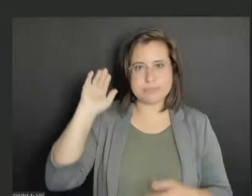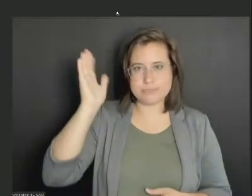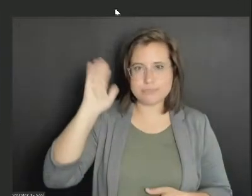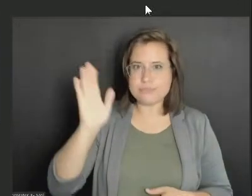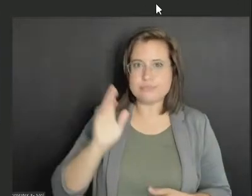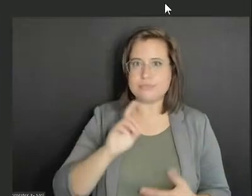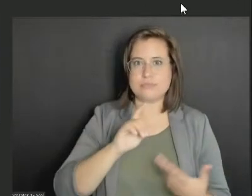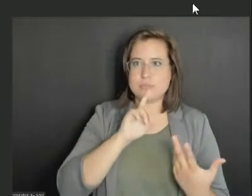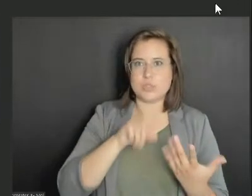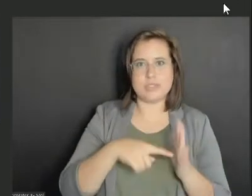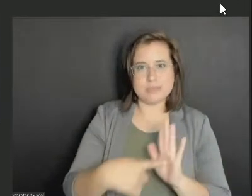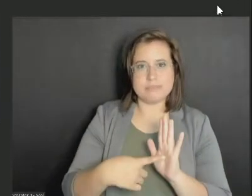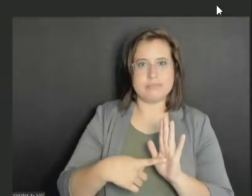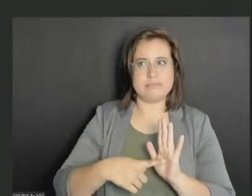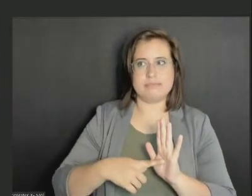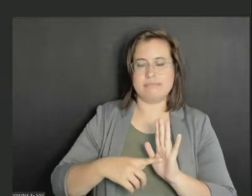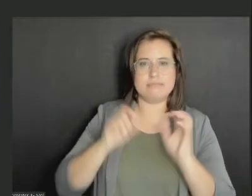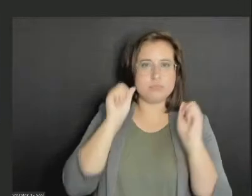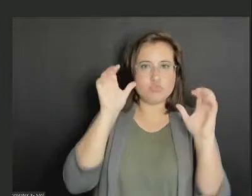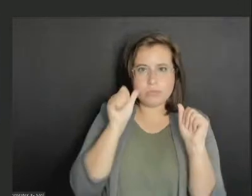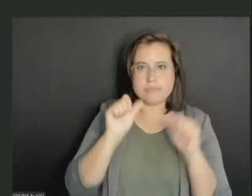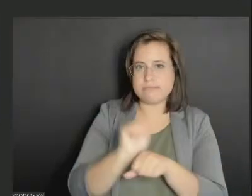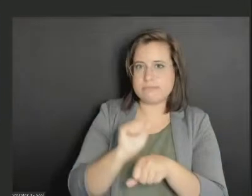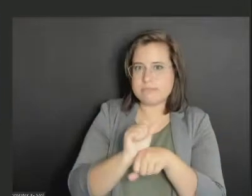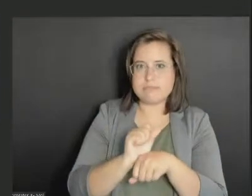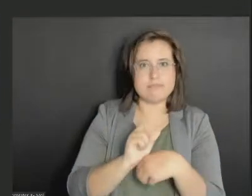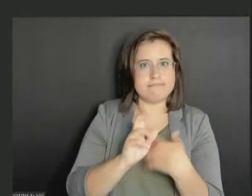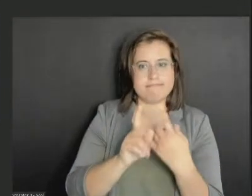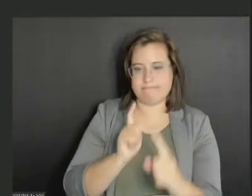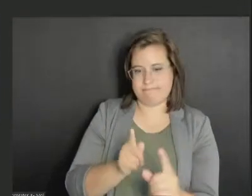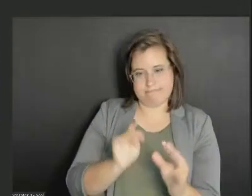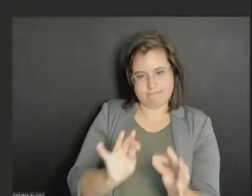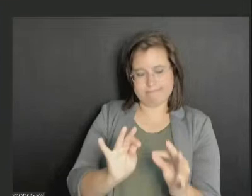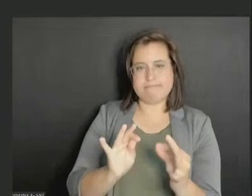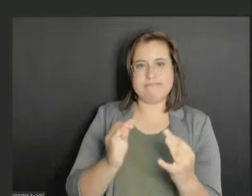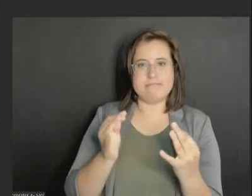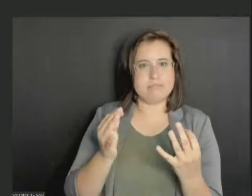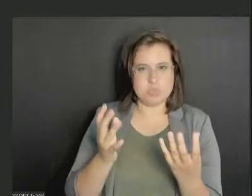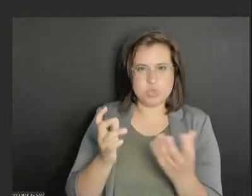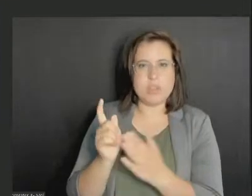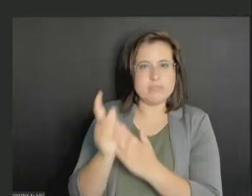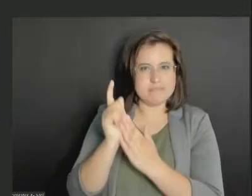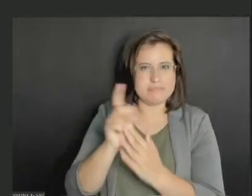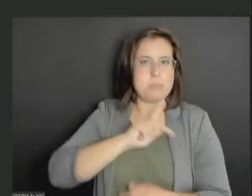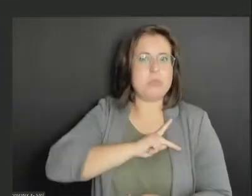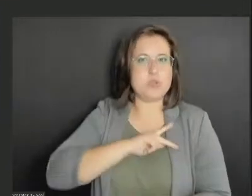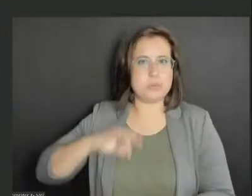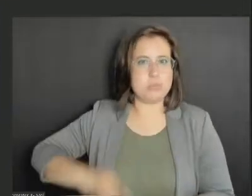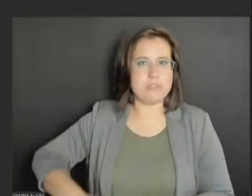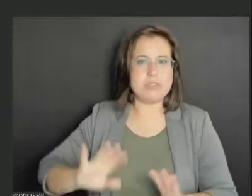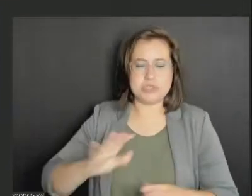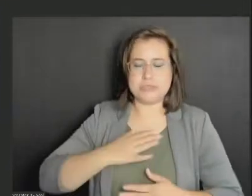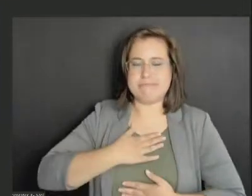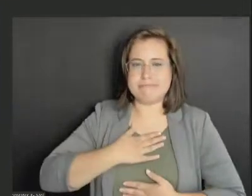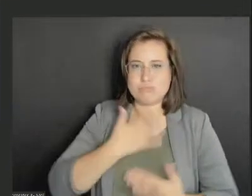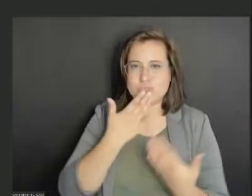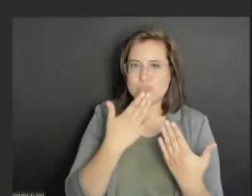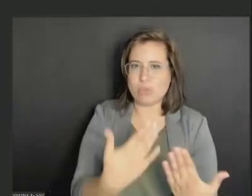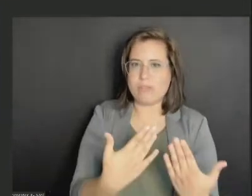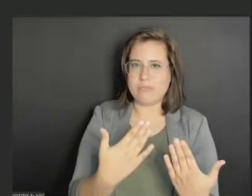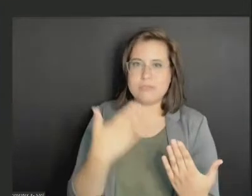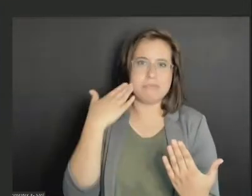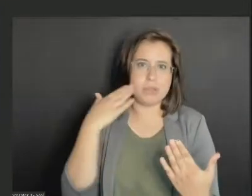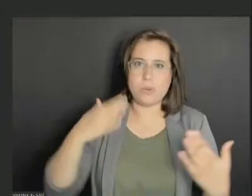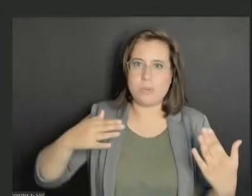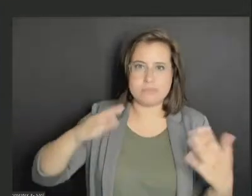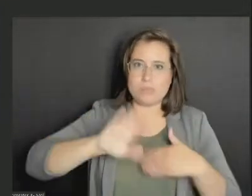much incredible work, spot on. I do want to take just a moment of personal privilege to say deeply grateful, as I know we all are, that